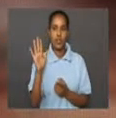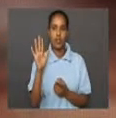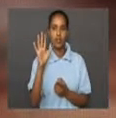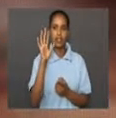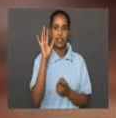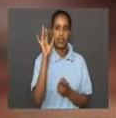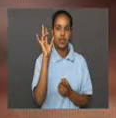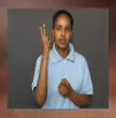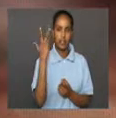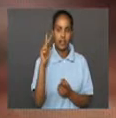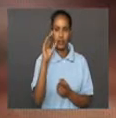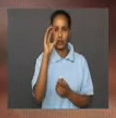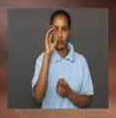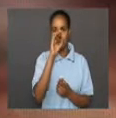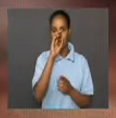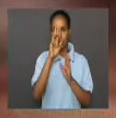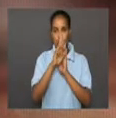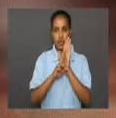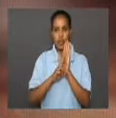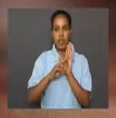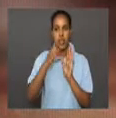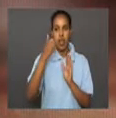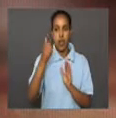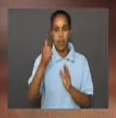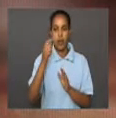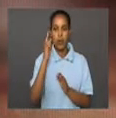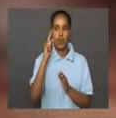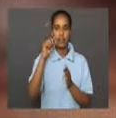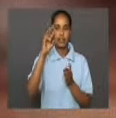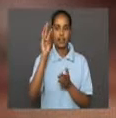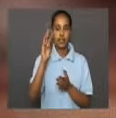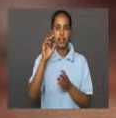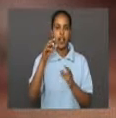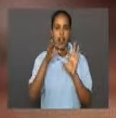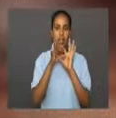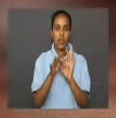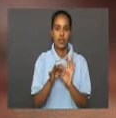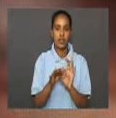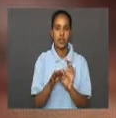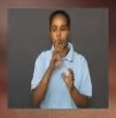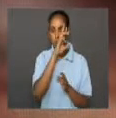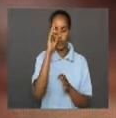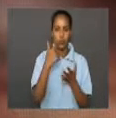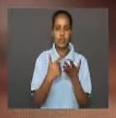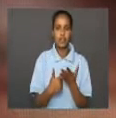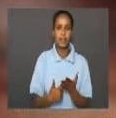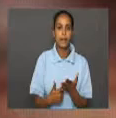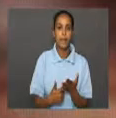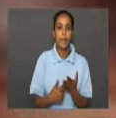to 30 units at alpha-1,6 linkages. Because of